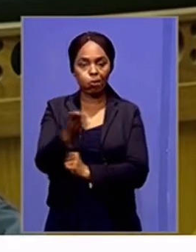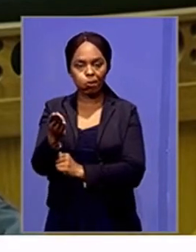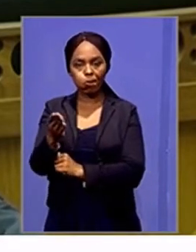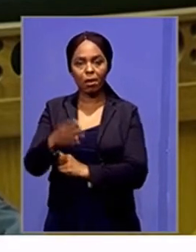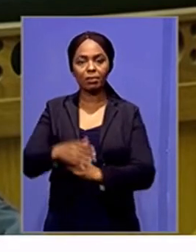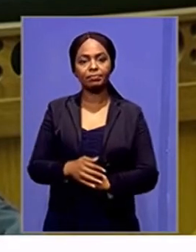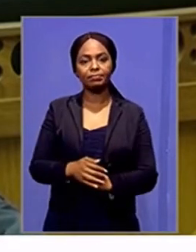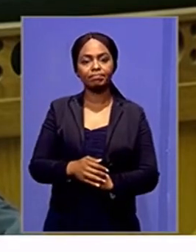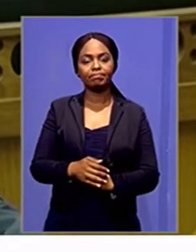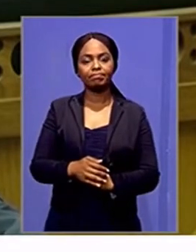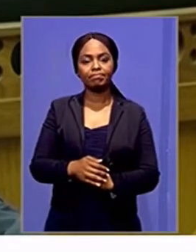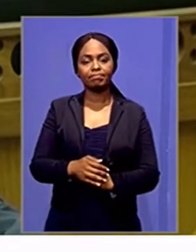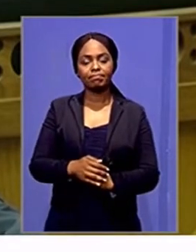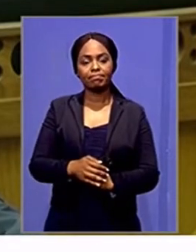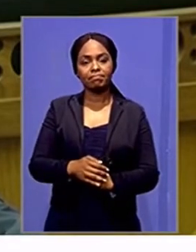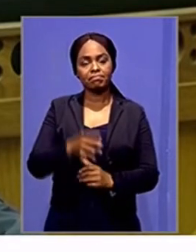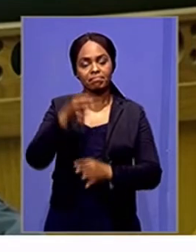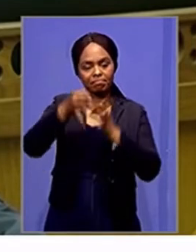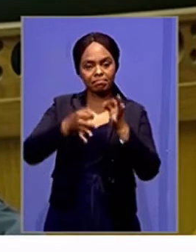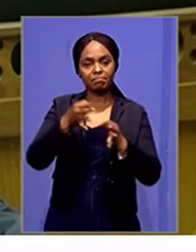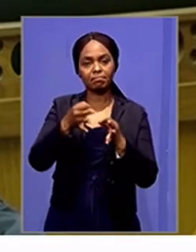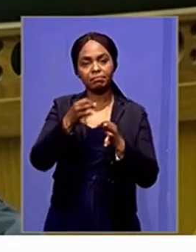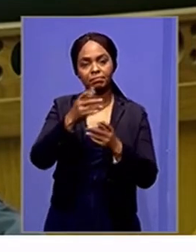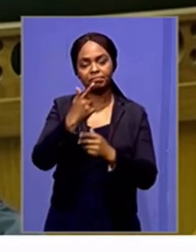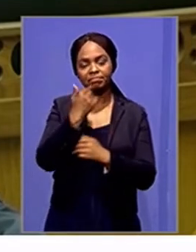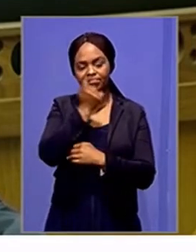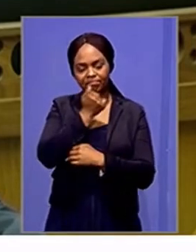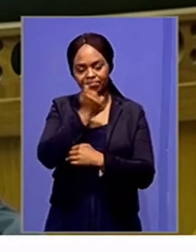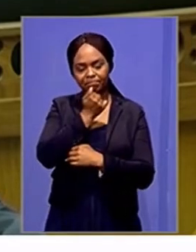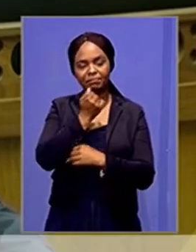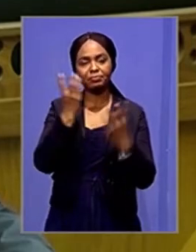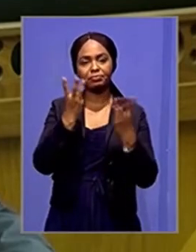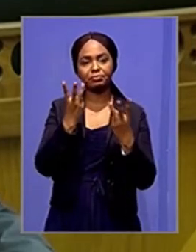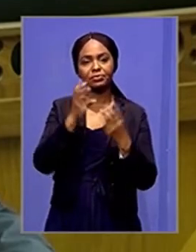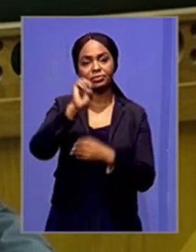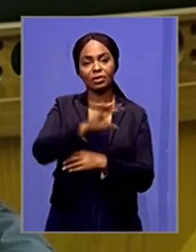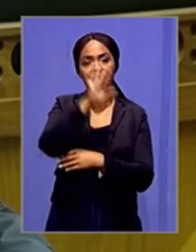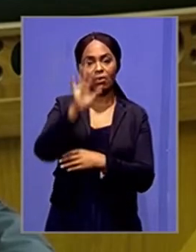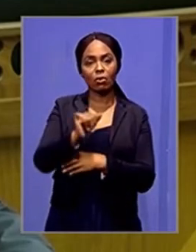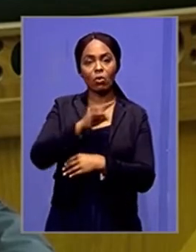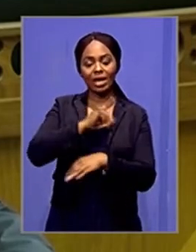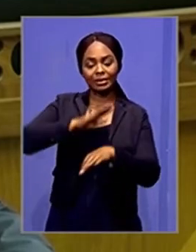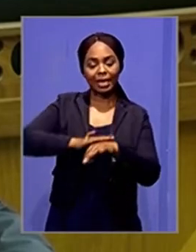of South Africa during these hard and trying times.